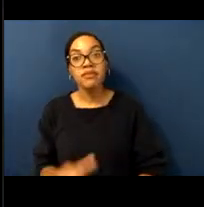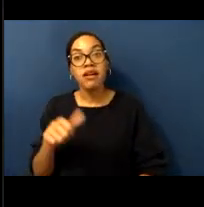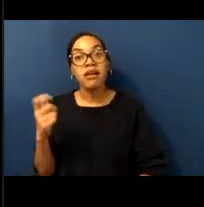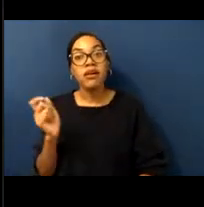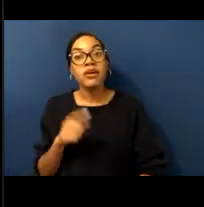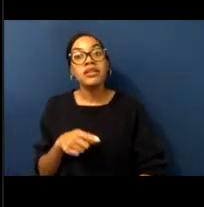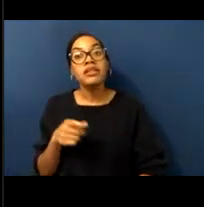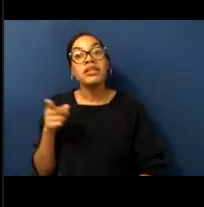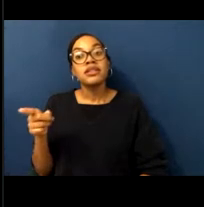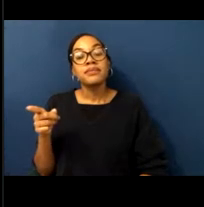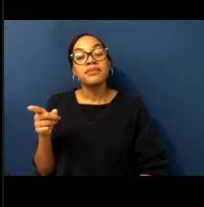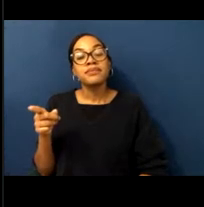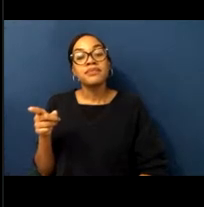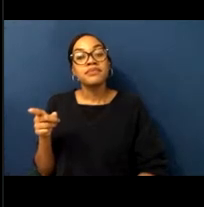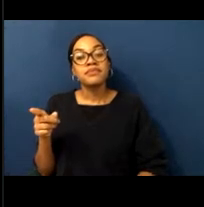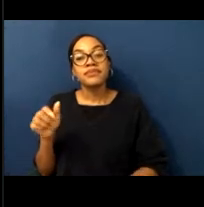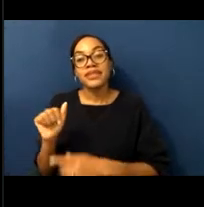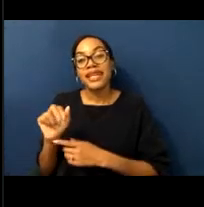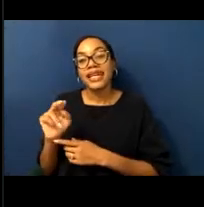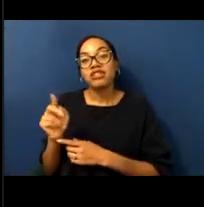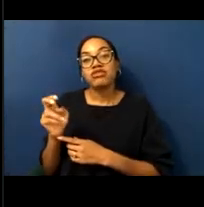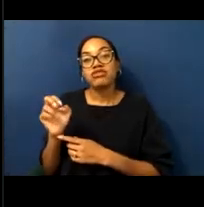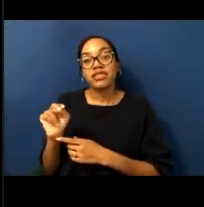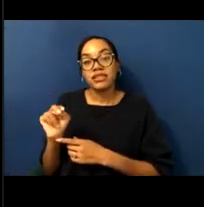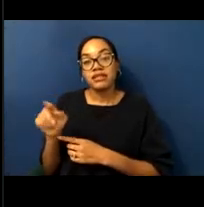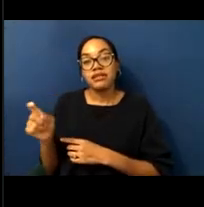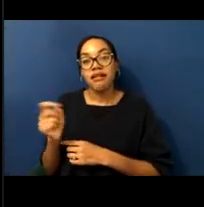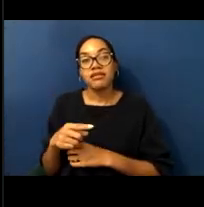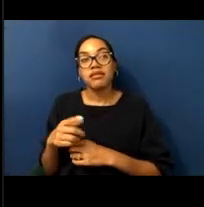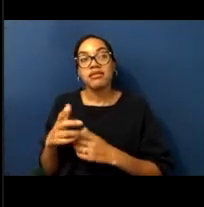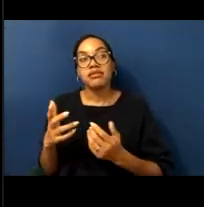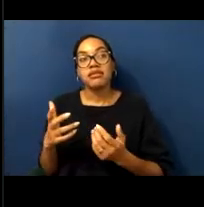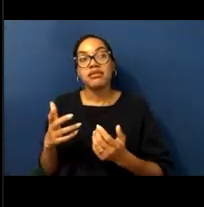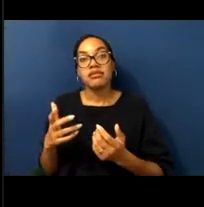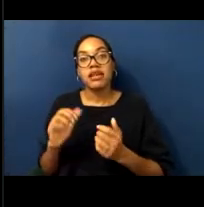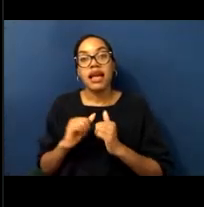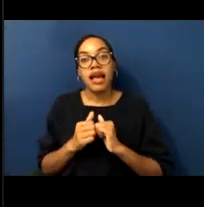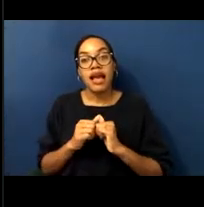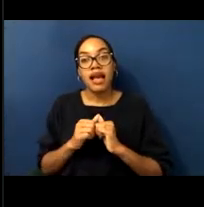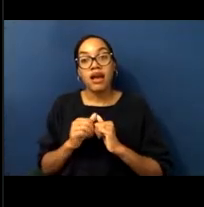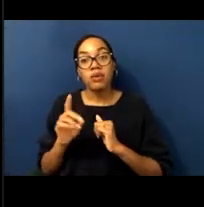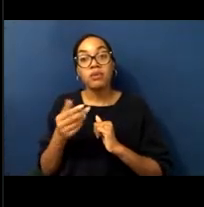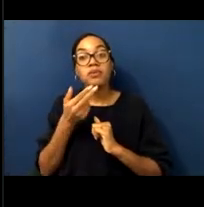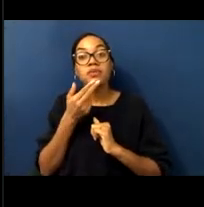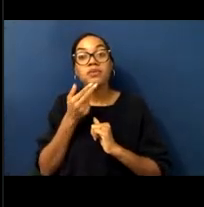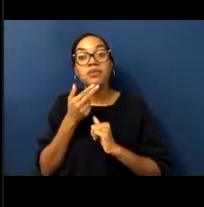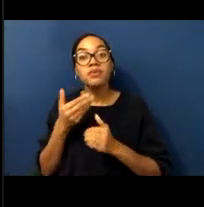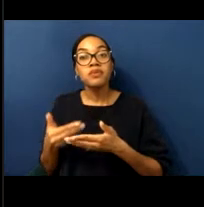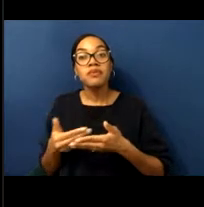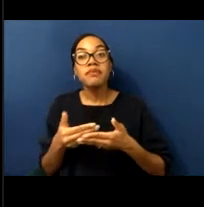do the going back to the sea turtles, how do the hatchlings find their way out to